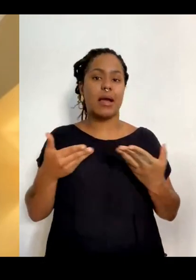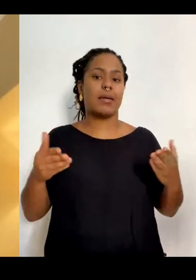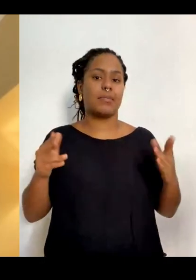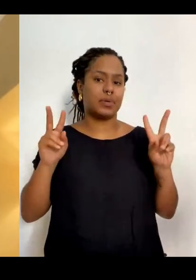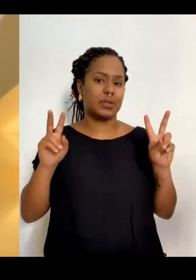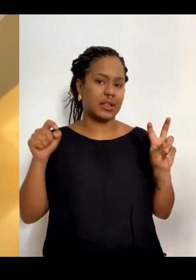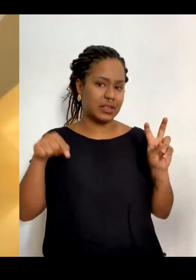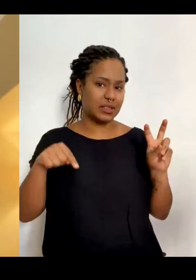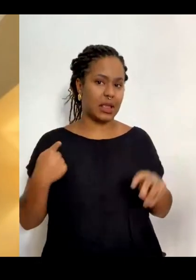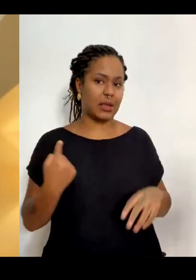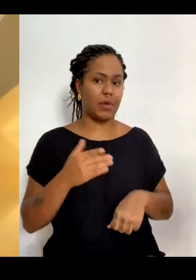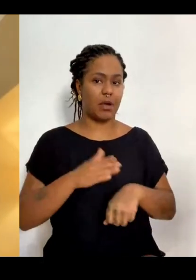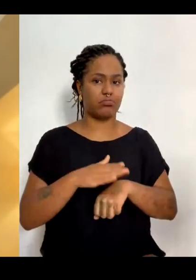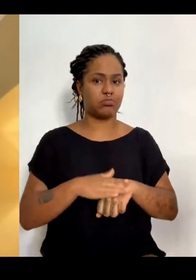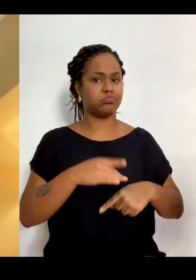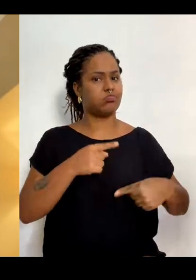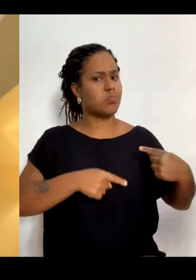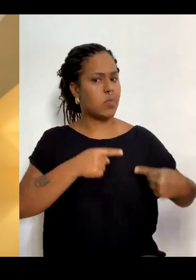foreign